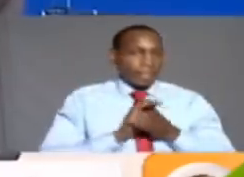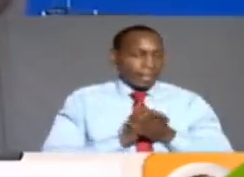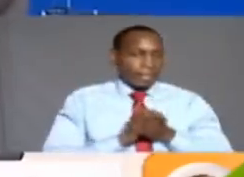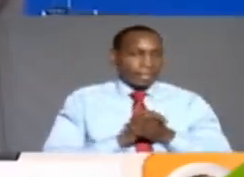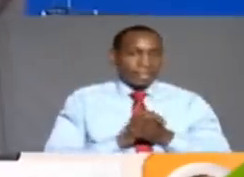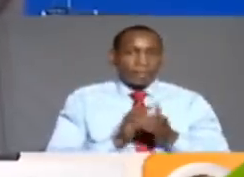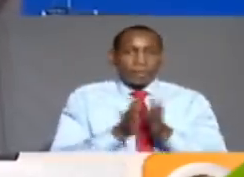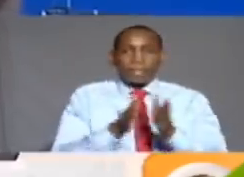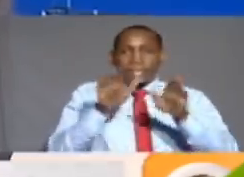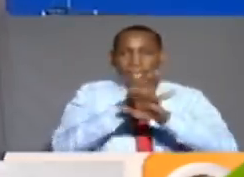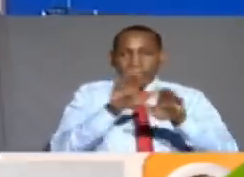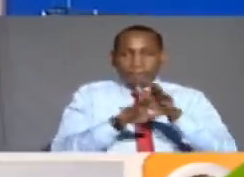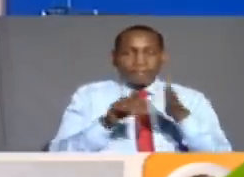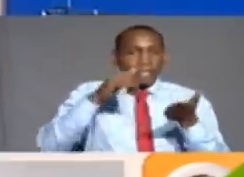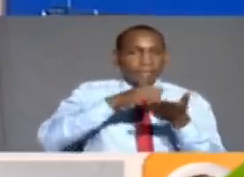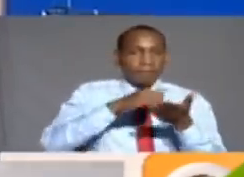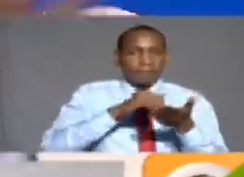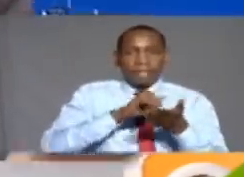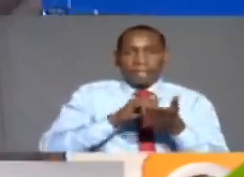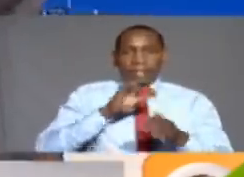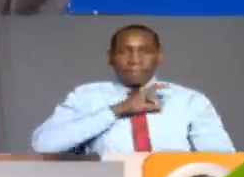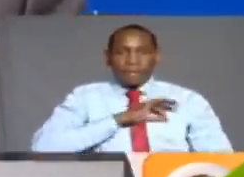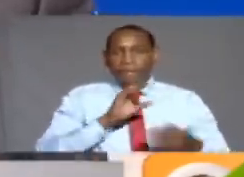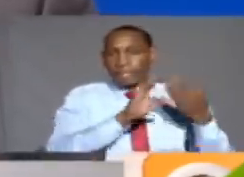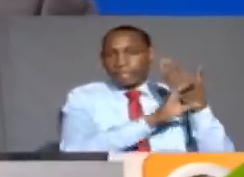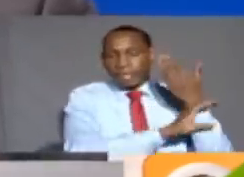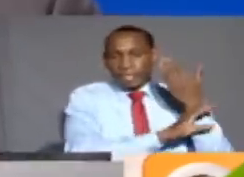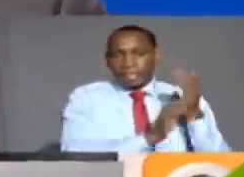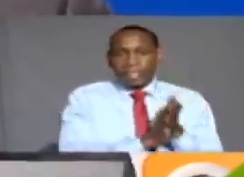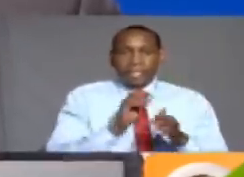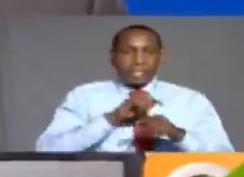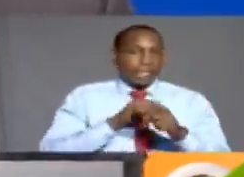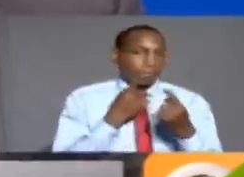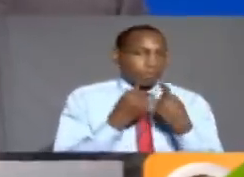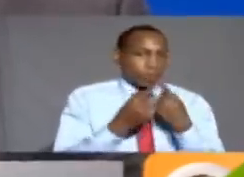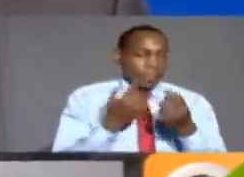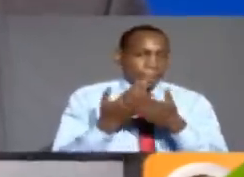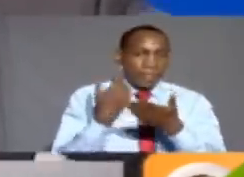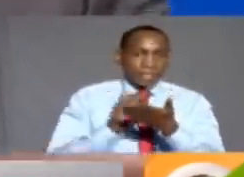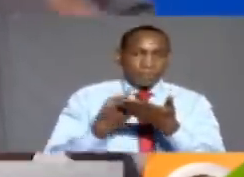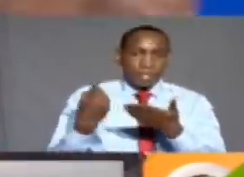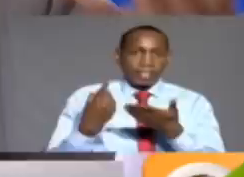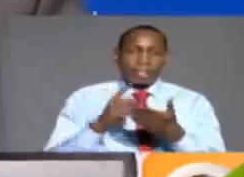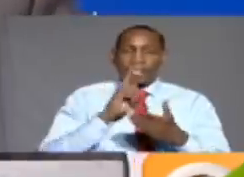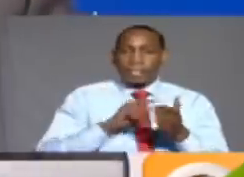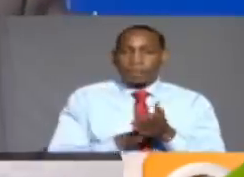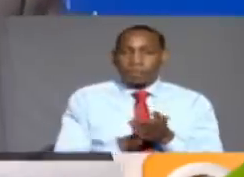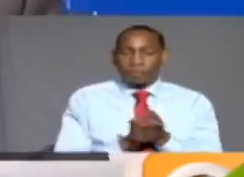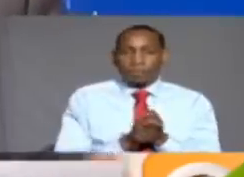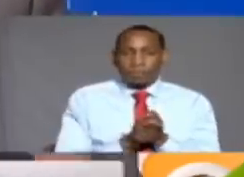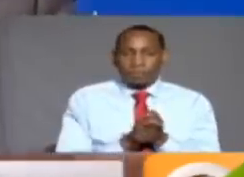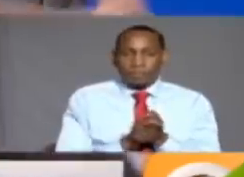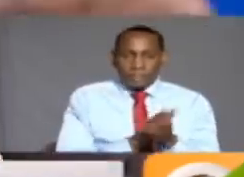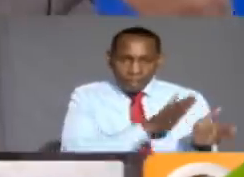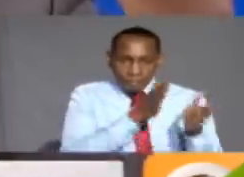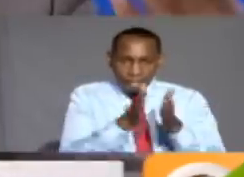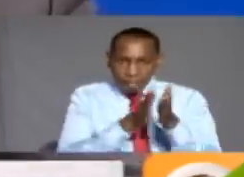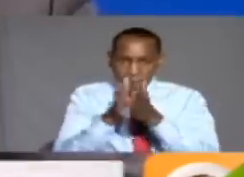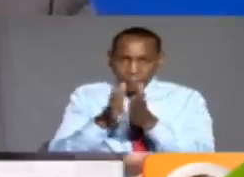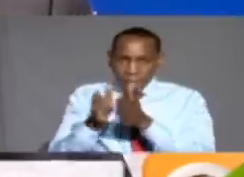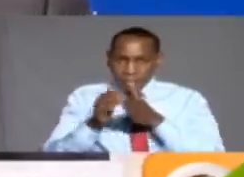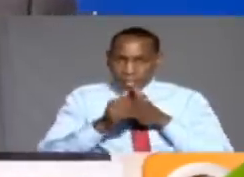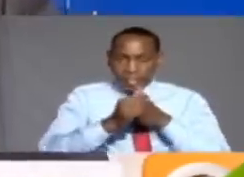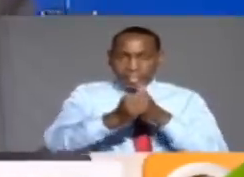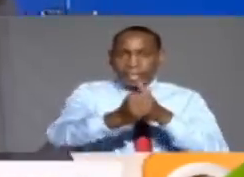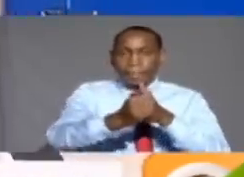and everything in it, that it is good for the country. And even, I mean, when he was talking last week, he even talked about a roadmap and taking you